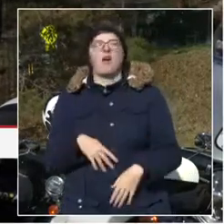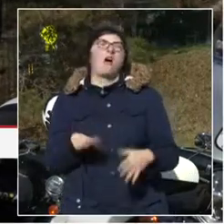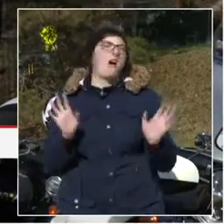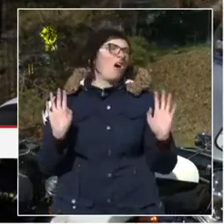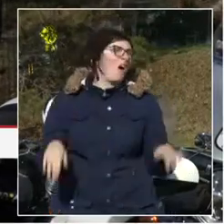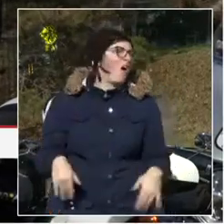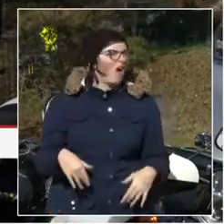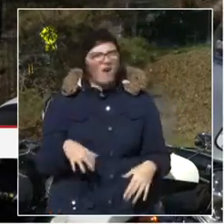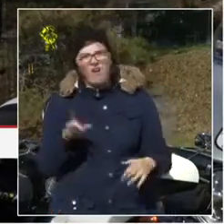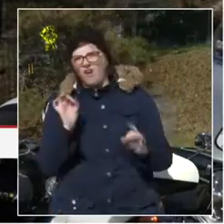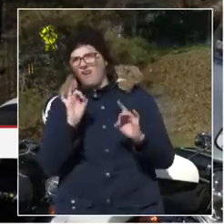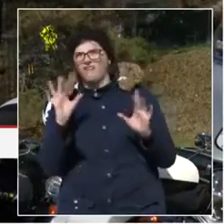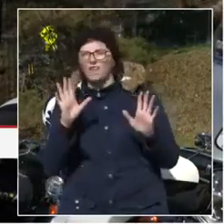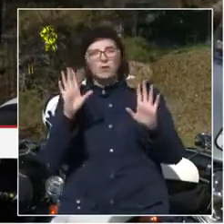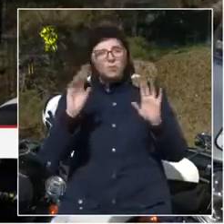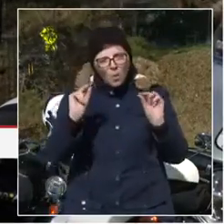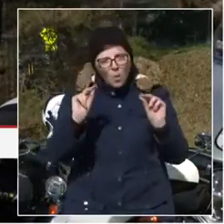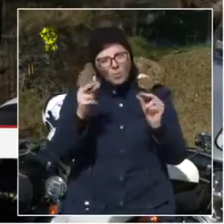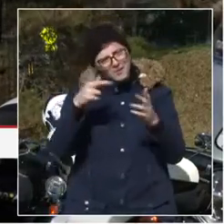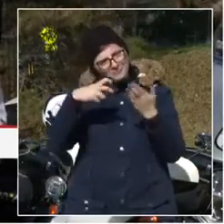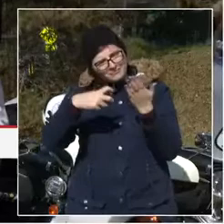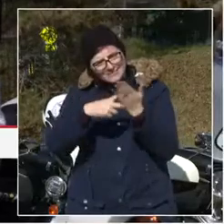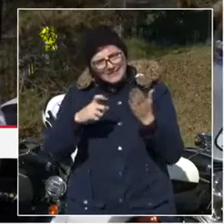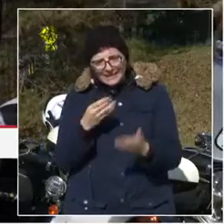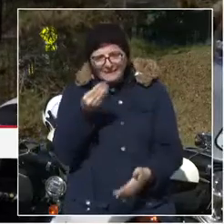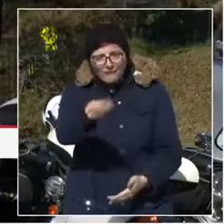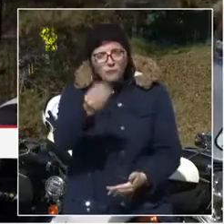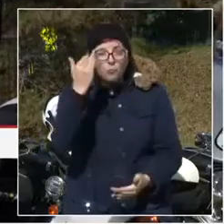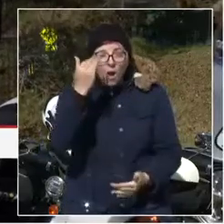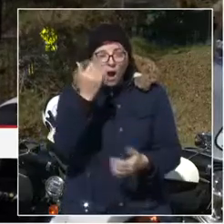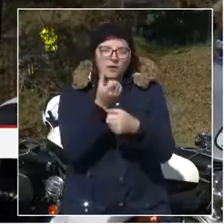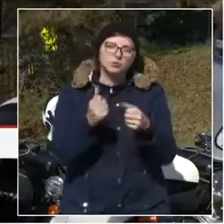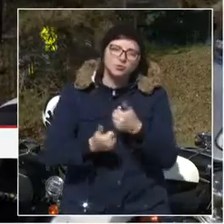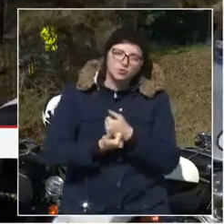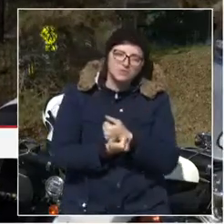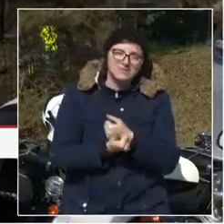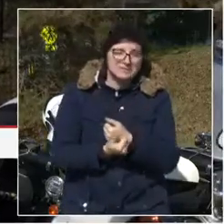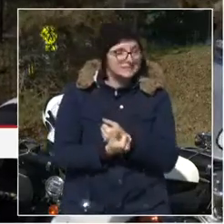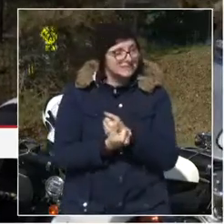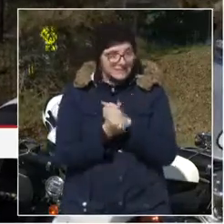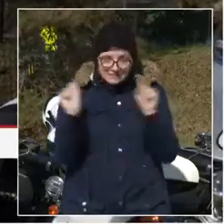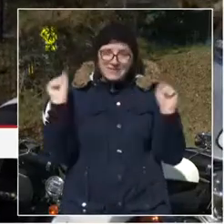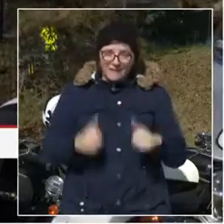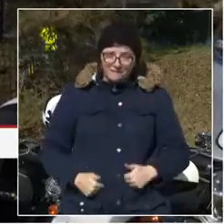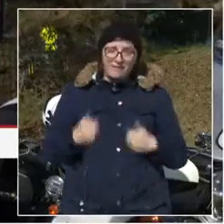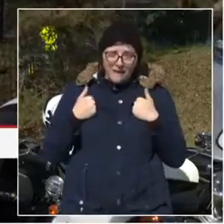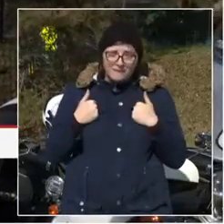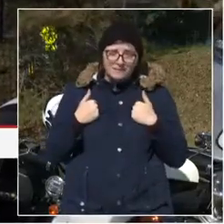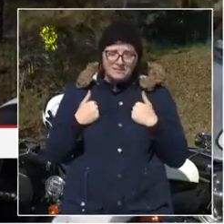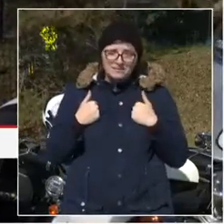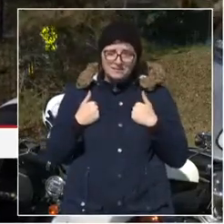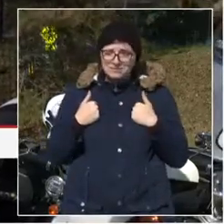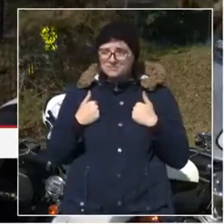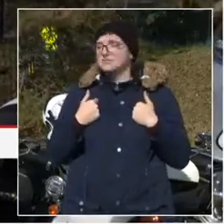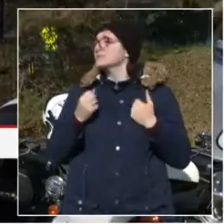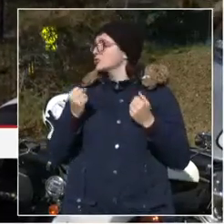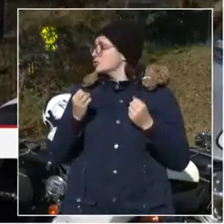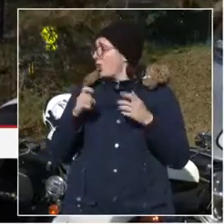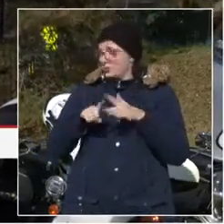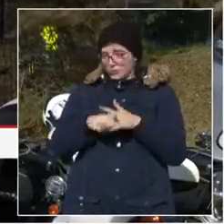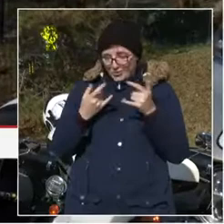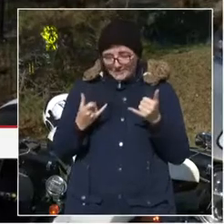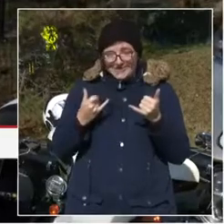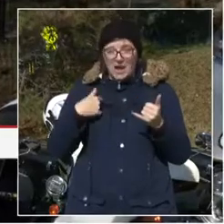write tickets to save lives. So directly following today's event, we will be conducting enforcement in the area,